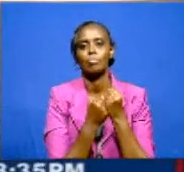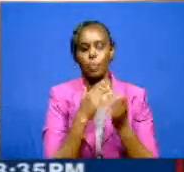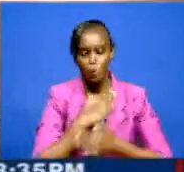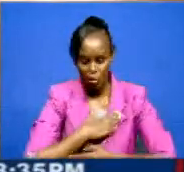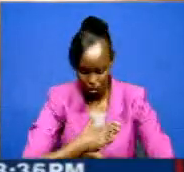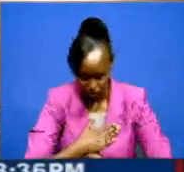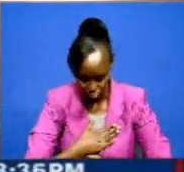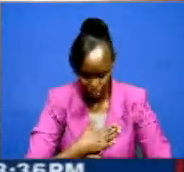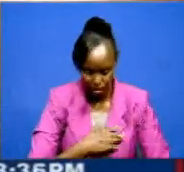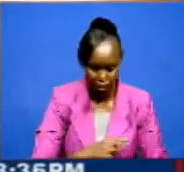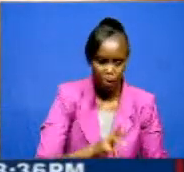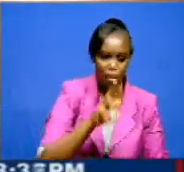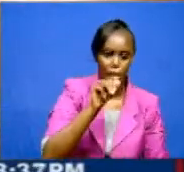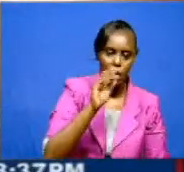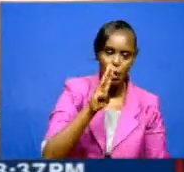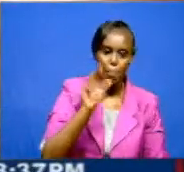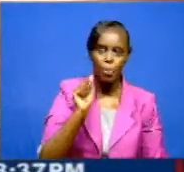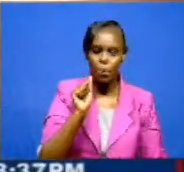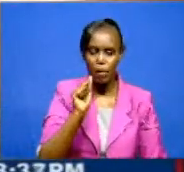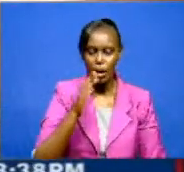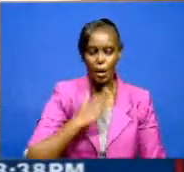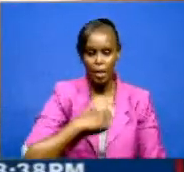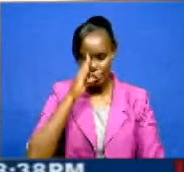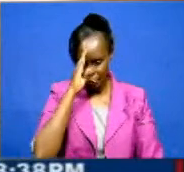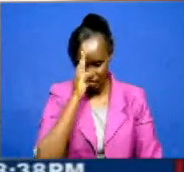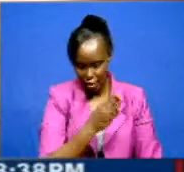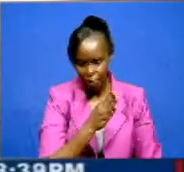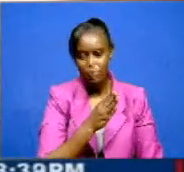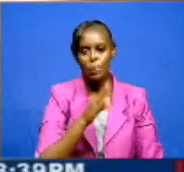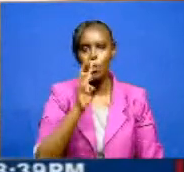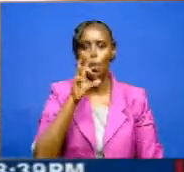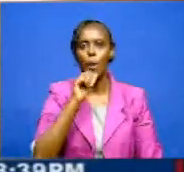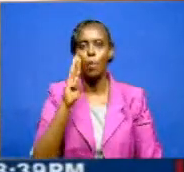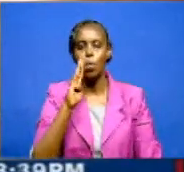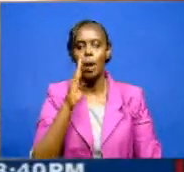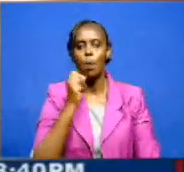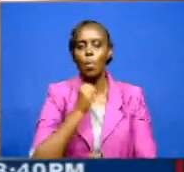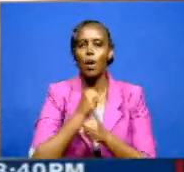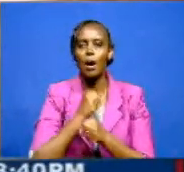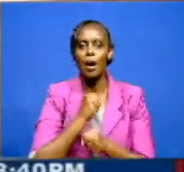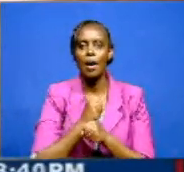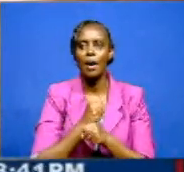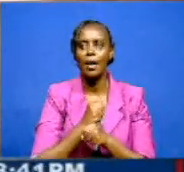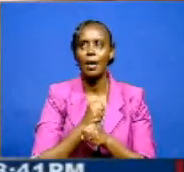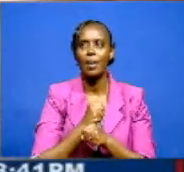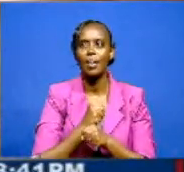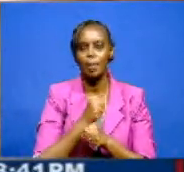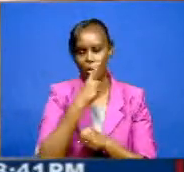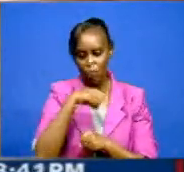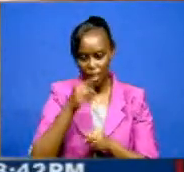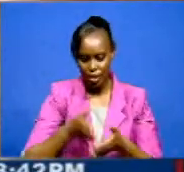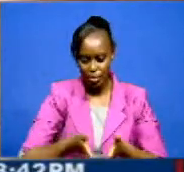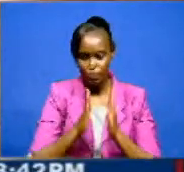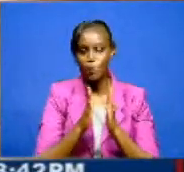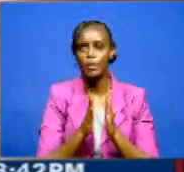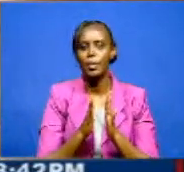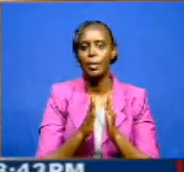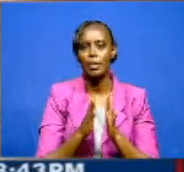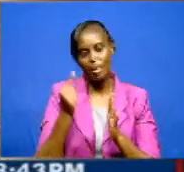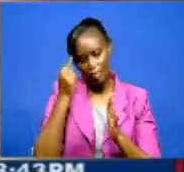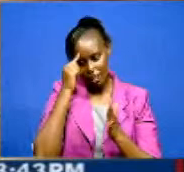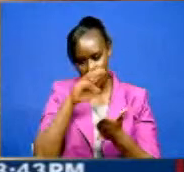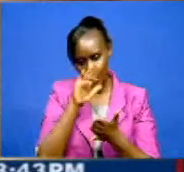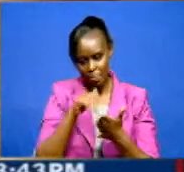Wambua's initiative, and I salute Senator Wambua's initiative. This is the direction to go. This is how you think about your